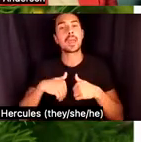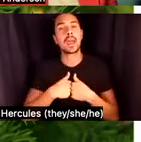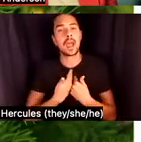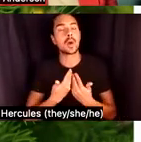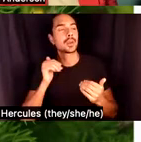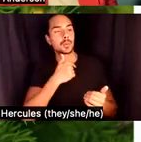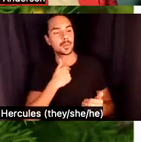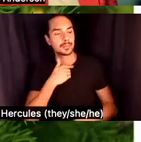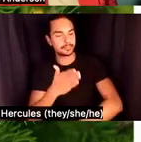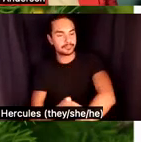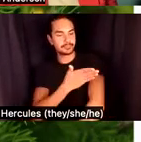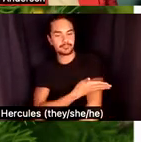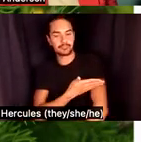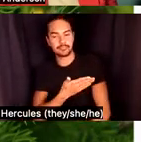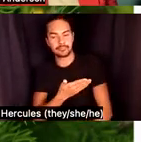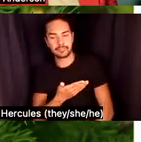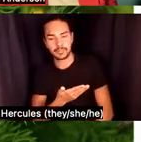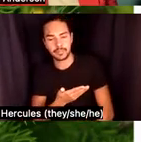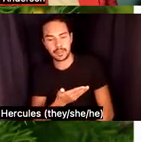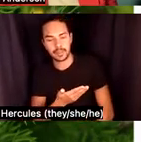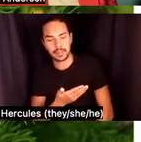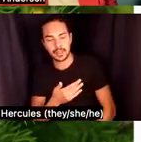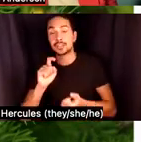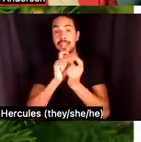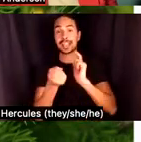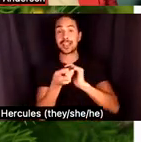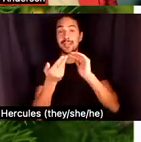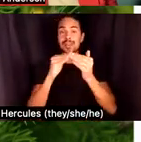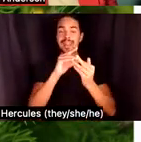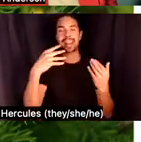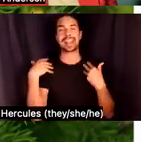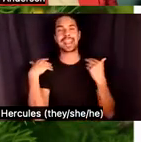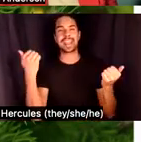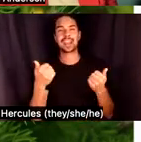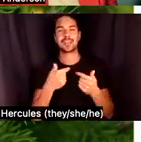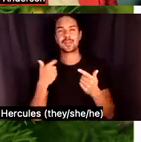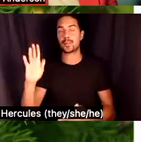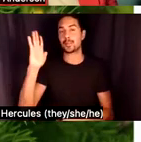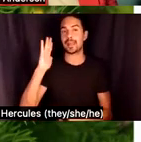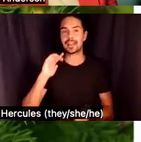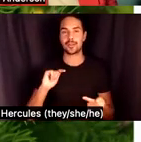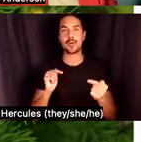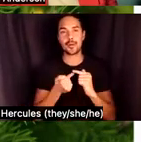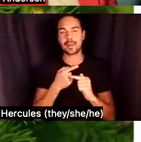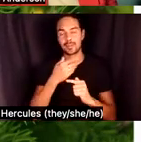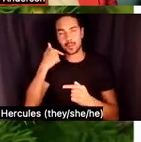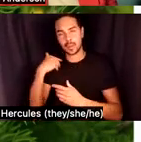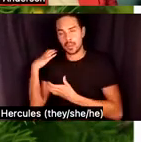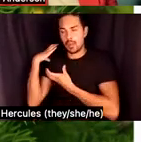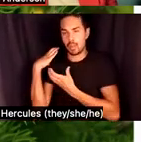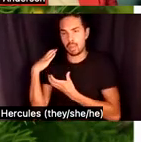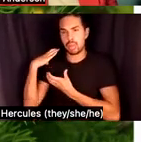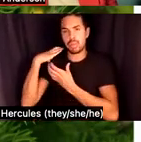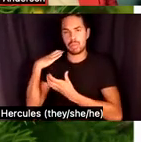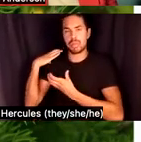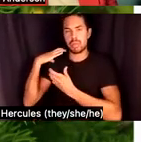to, really change communities and heal from the past harm that's done? So repairing that harm. As well as forced